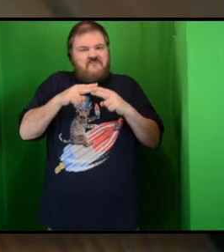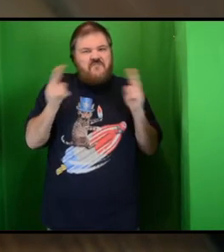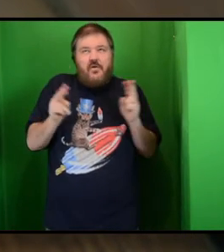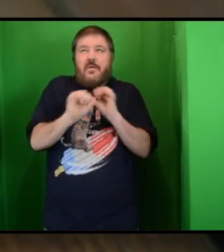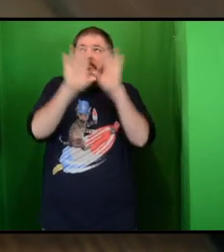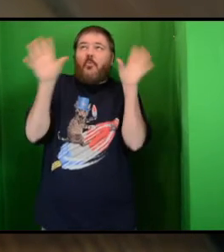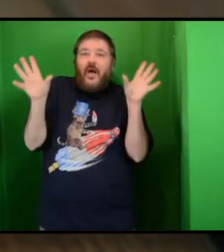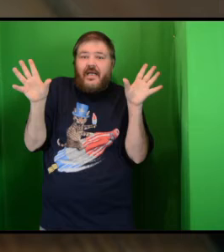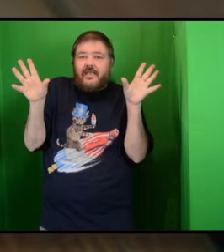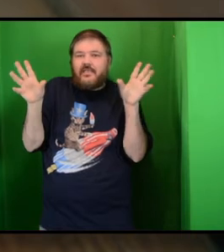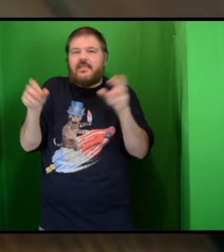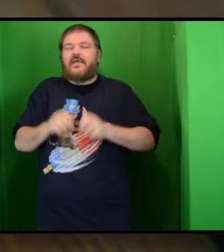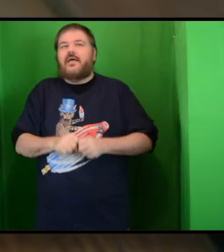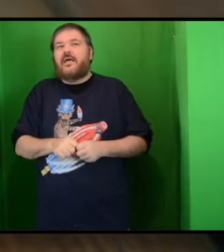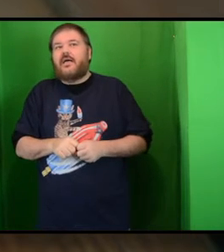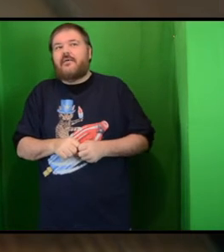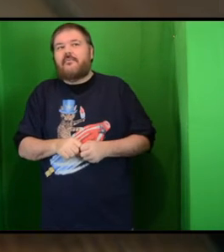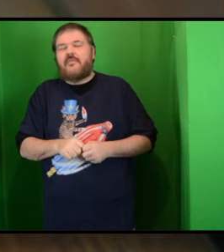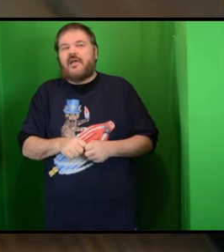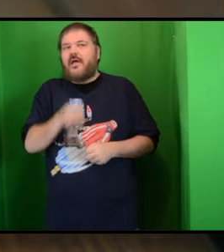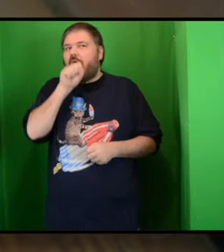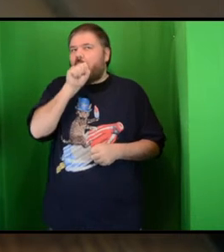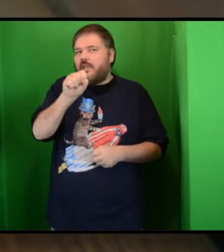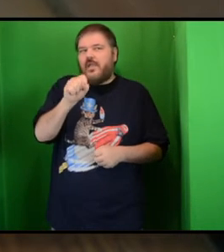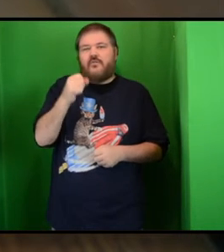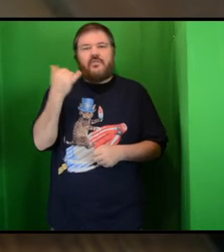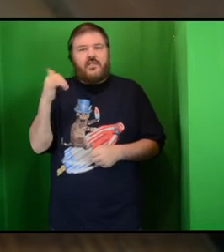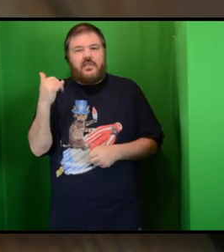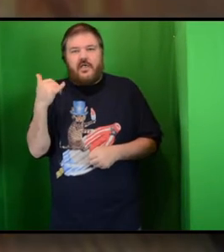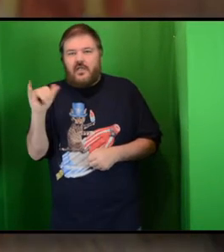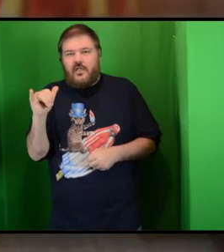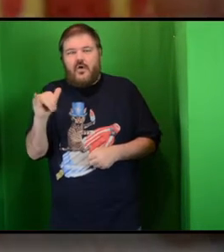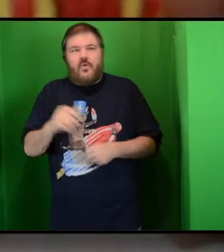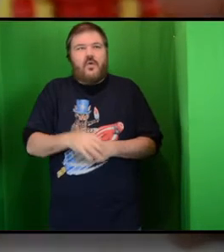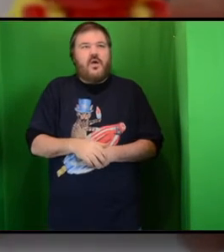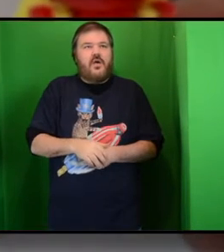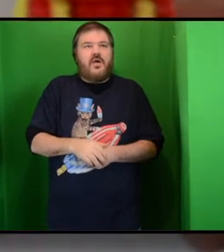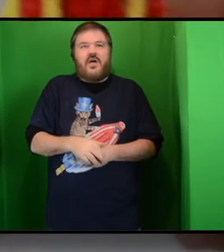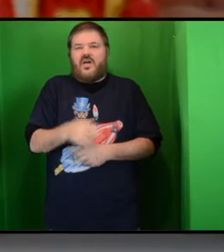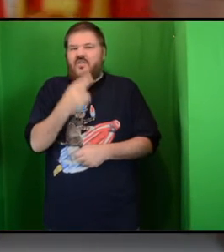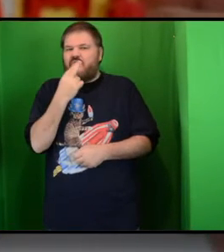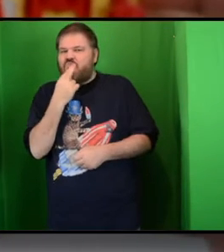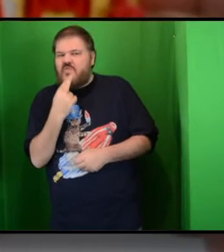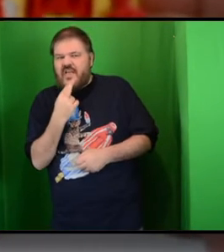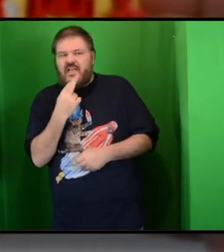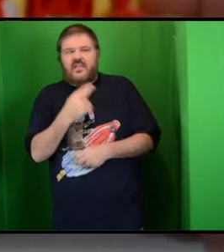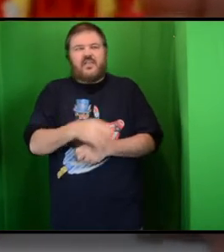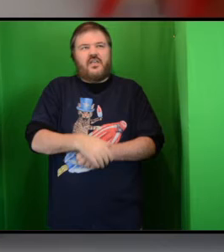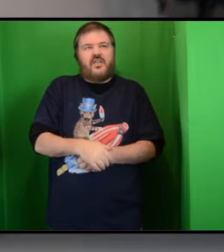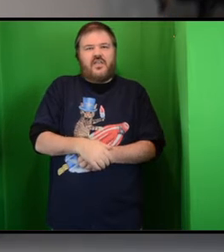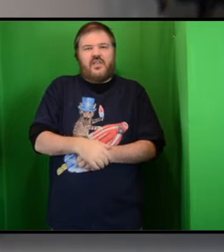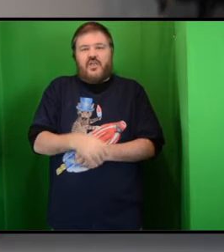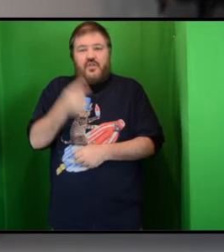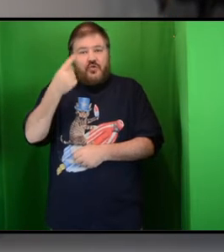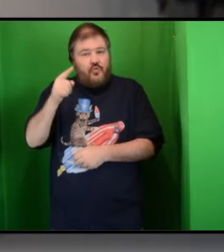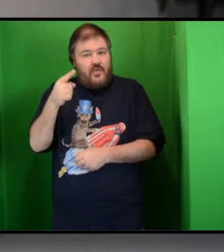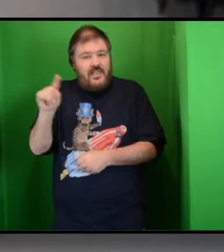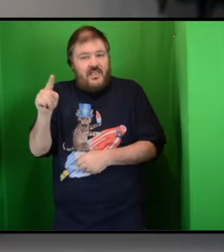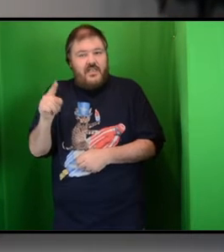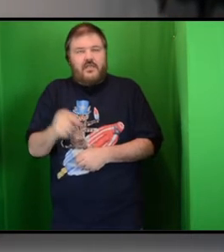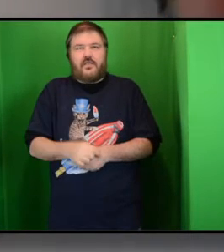But I really do like this little dude. It's basically what